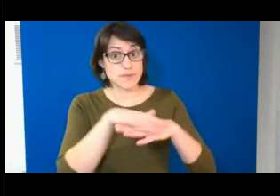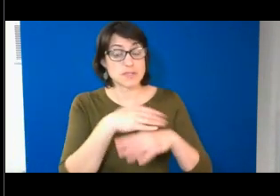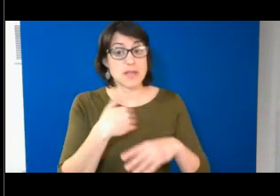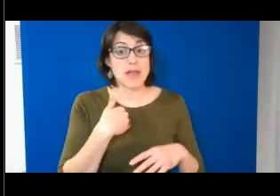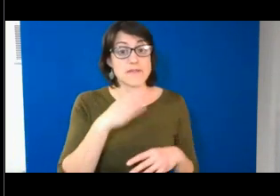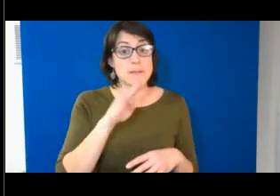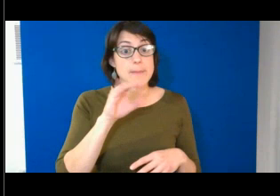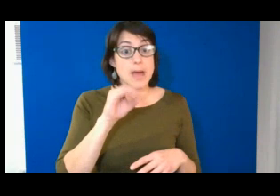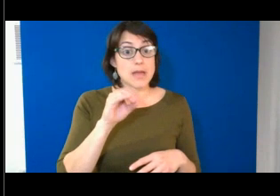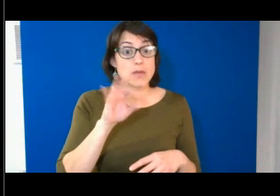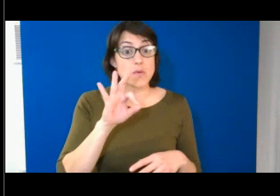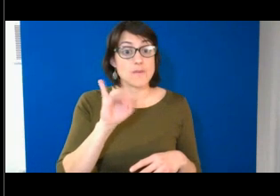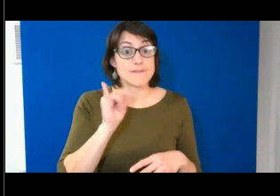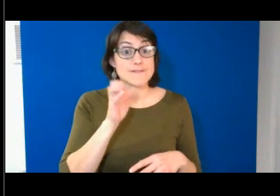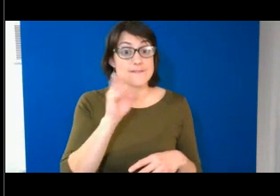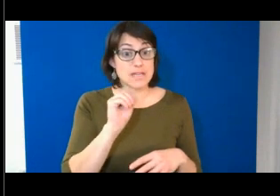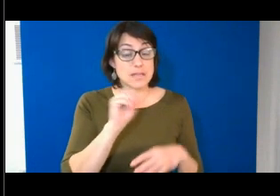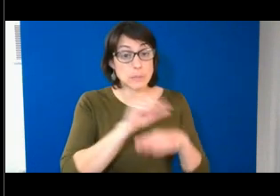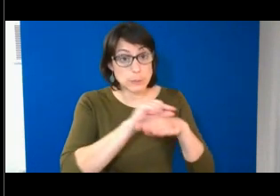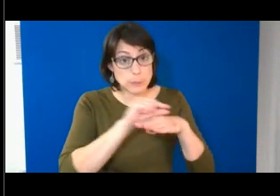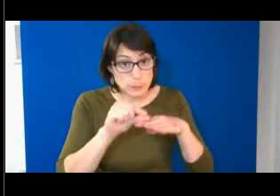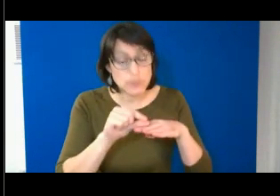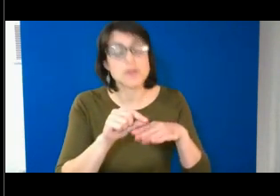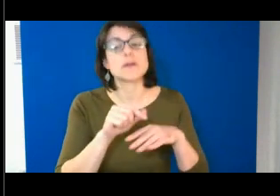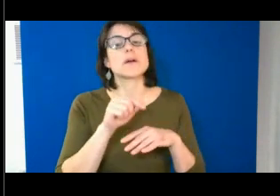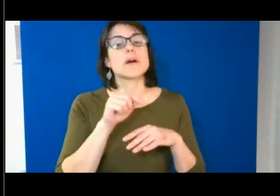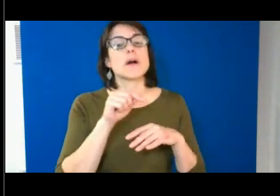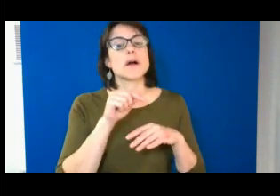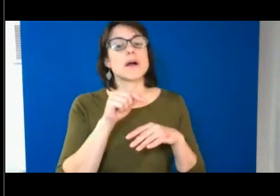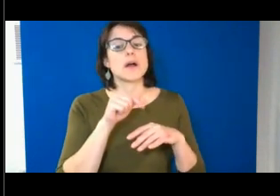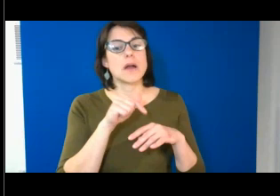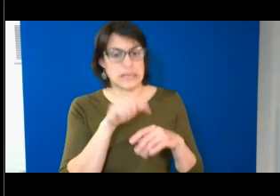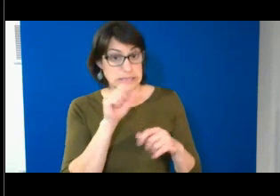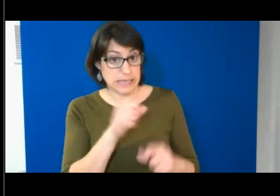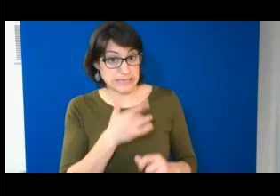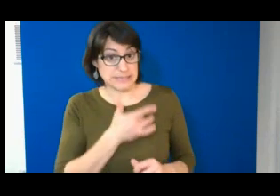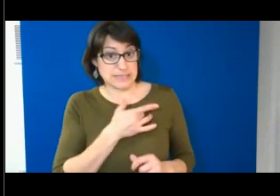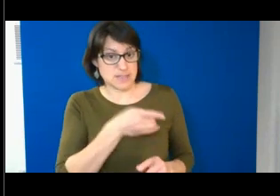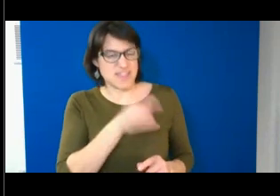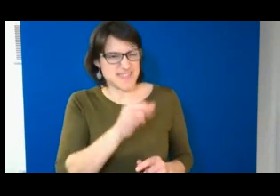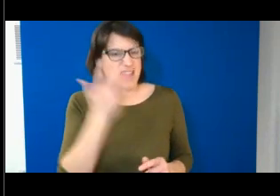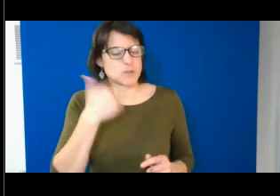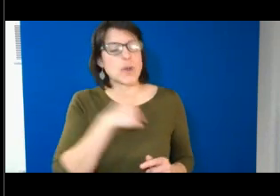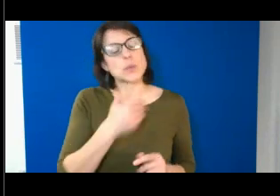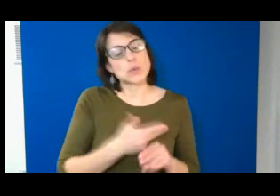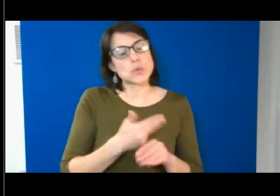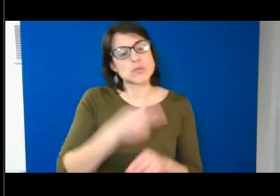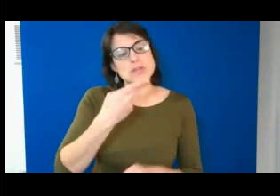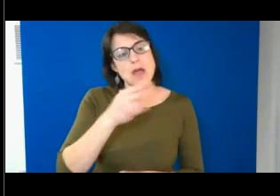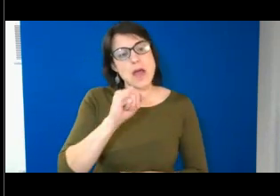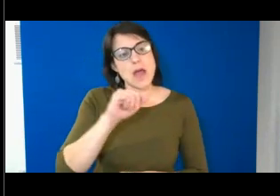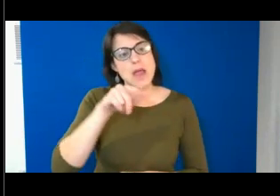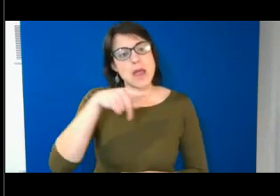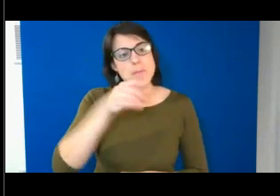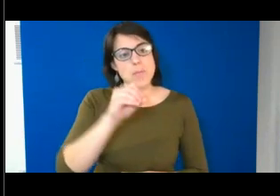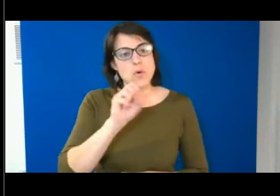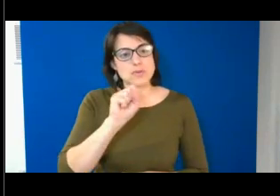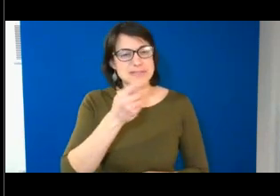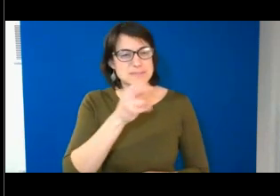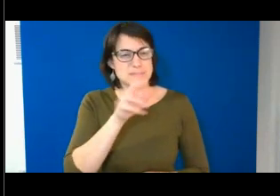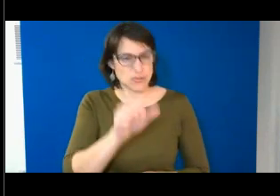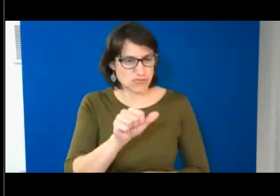right, forming on the surface, you still will get some of the, that's why we use a hyperspectral camera that can go through deep and then can really